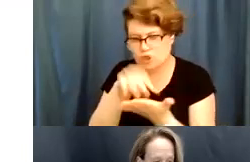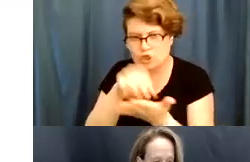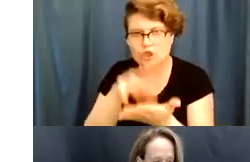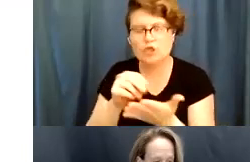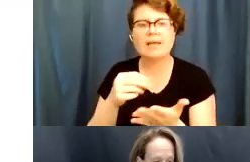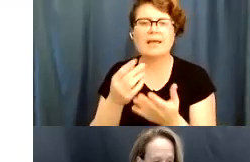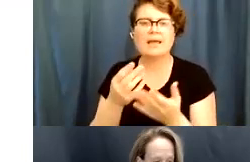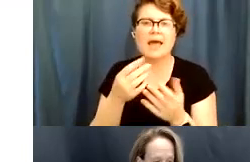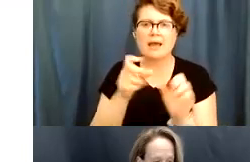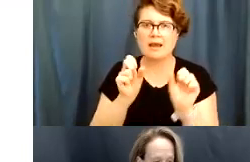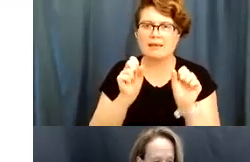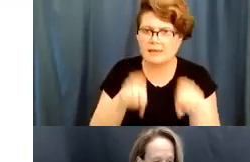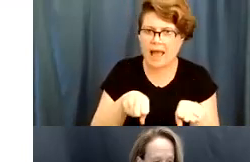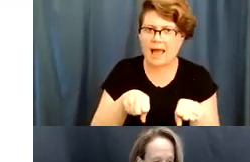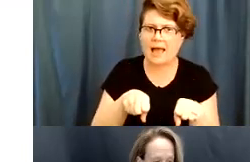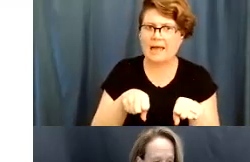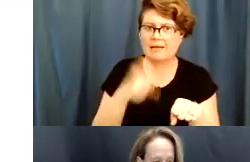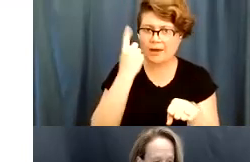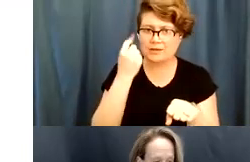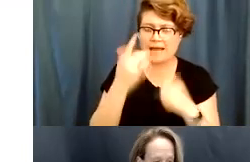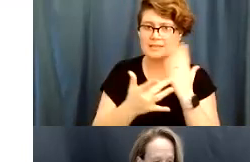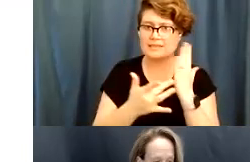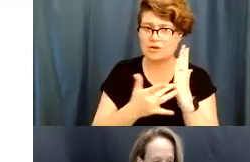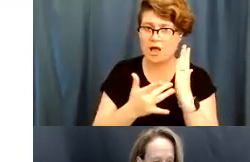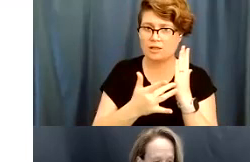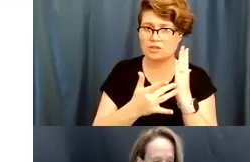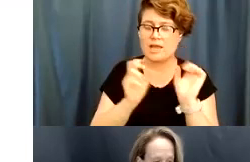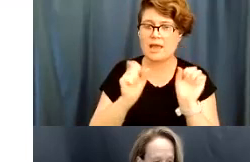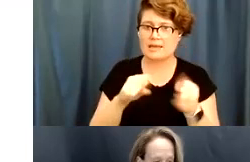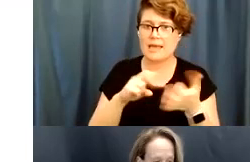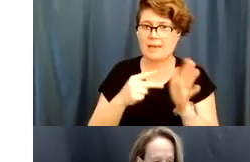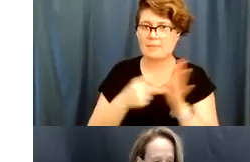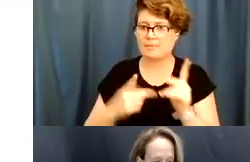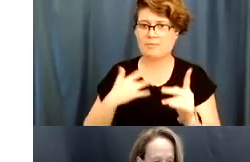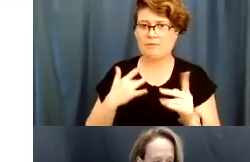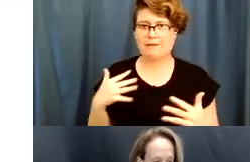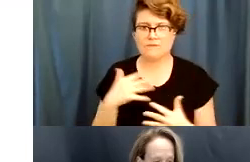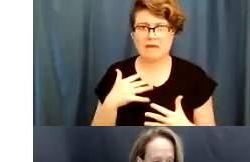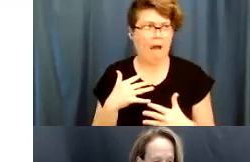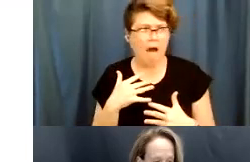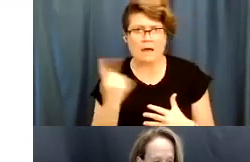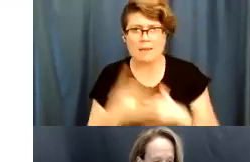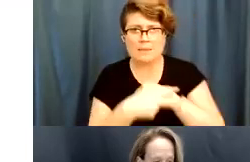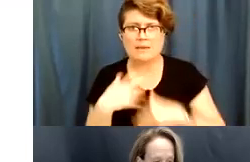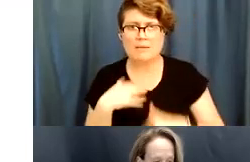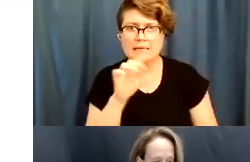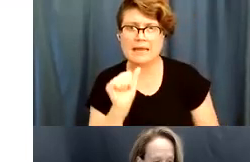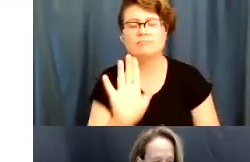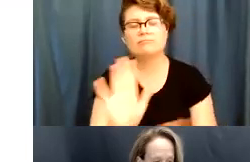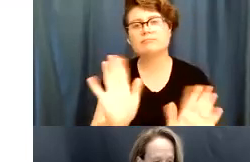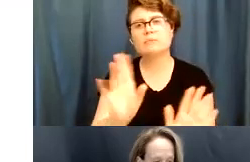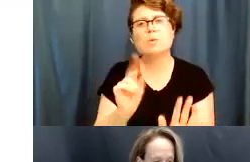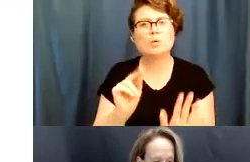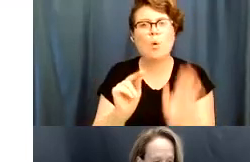it can create a fear. However, just remember that that's completely unfair, because think